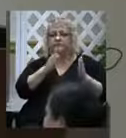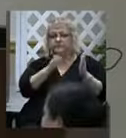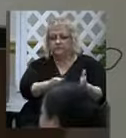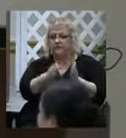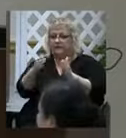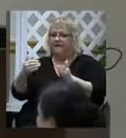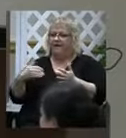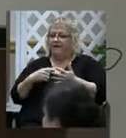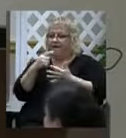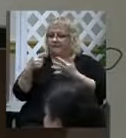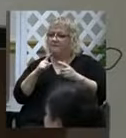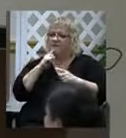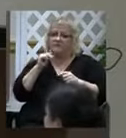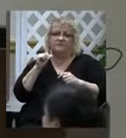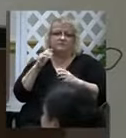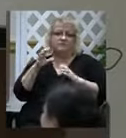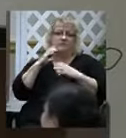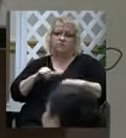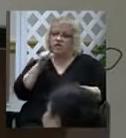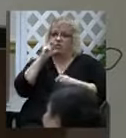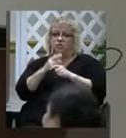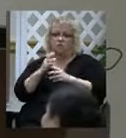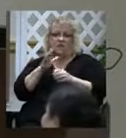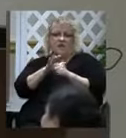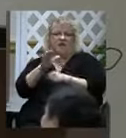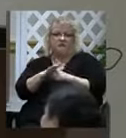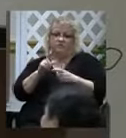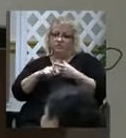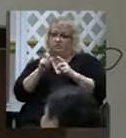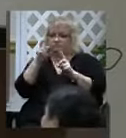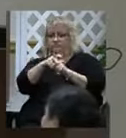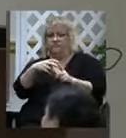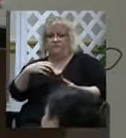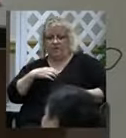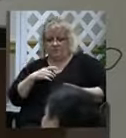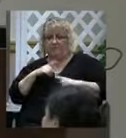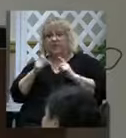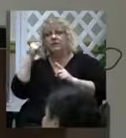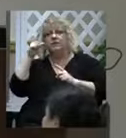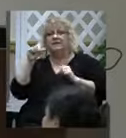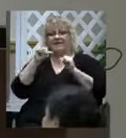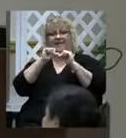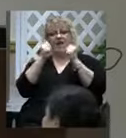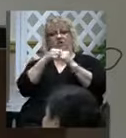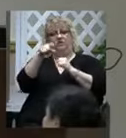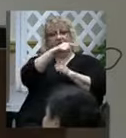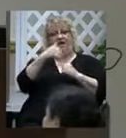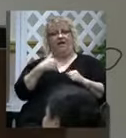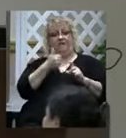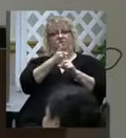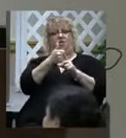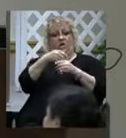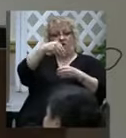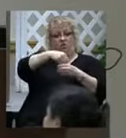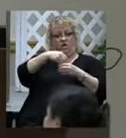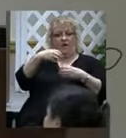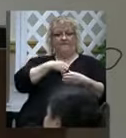which sadly isn't being used enough. Please complain. And I think a lot of these agencies have their own internal